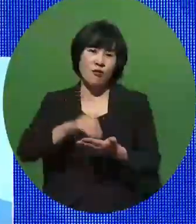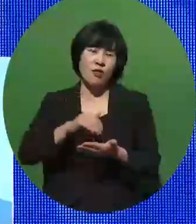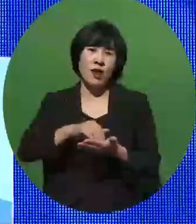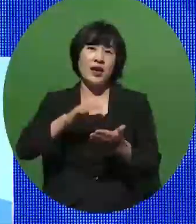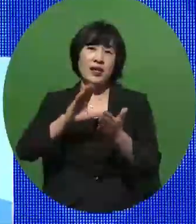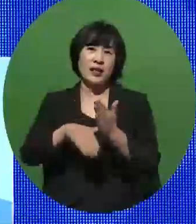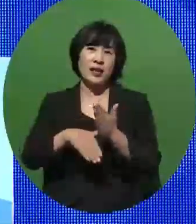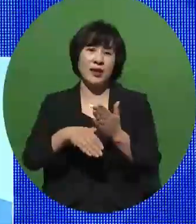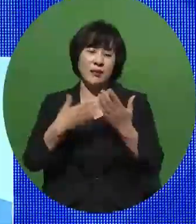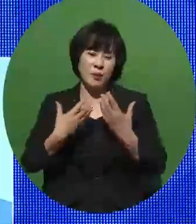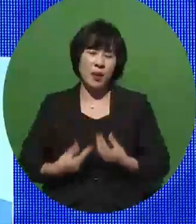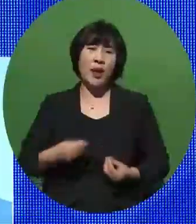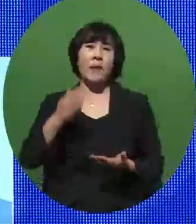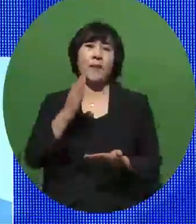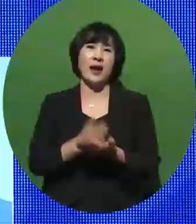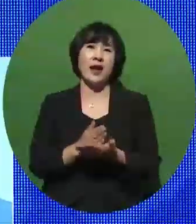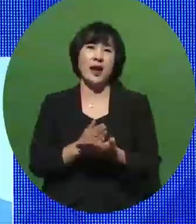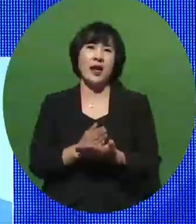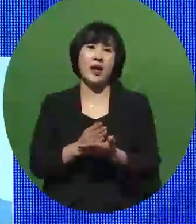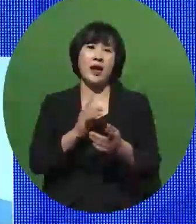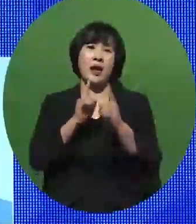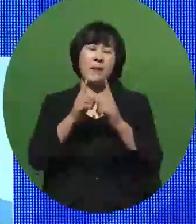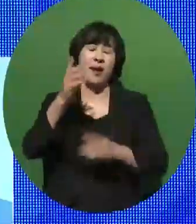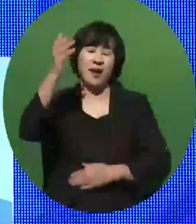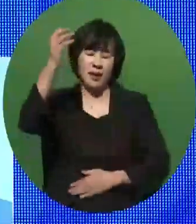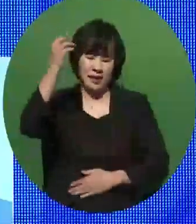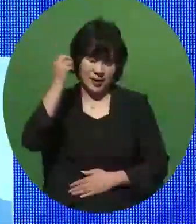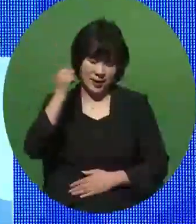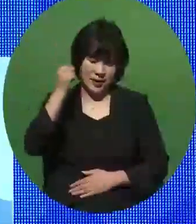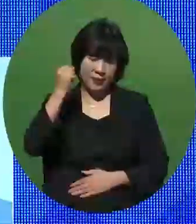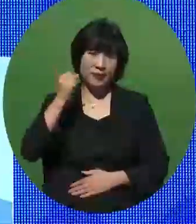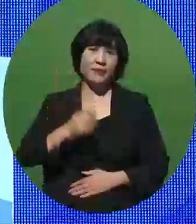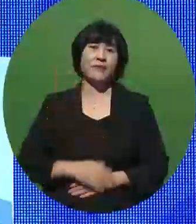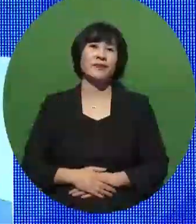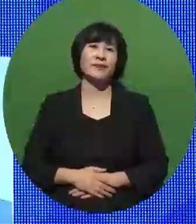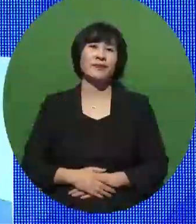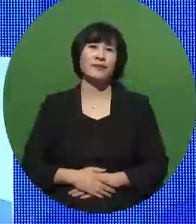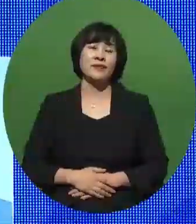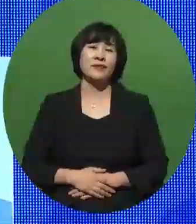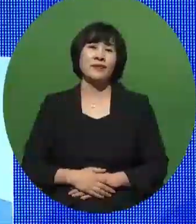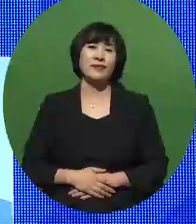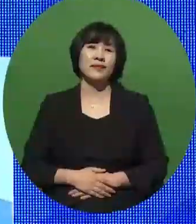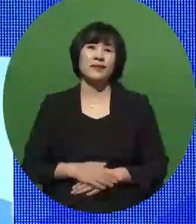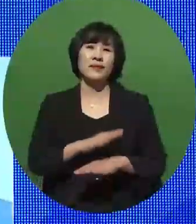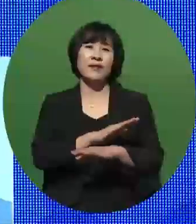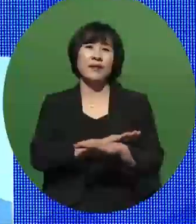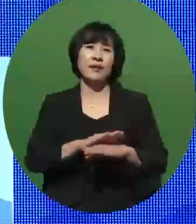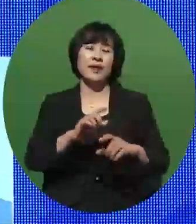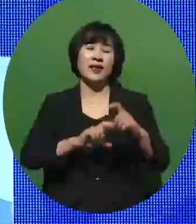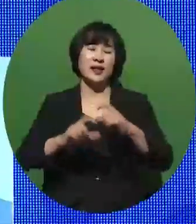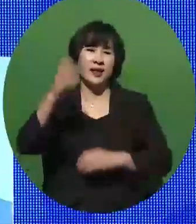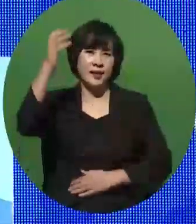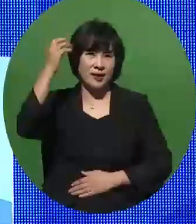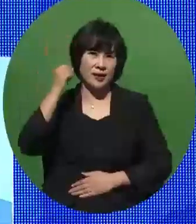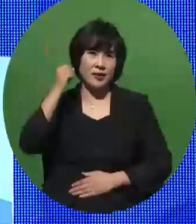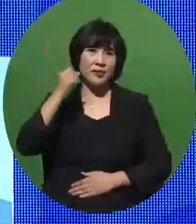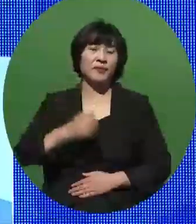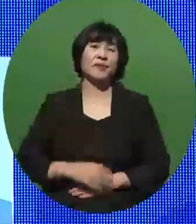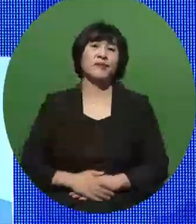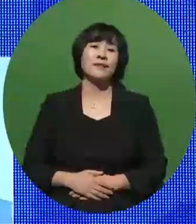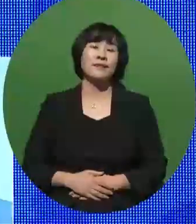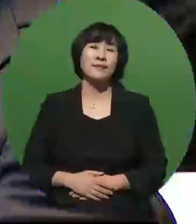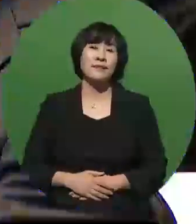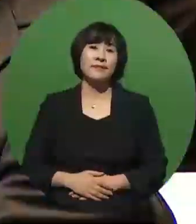be impatient when you should be patient, and do not be discouraged when you should be regretful, said